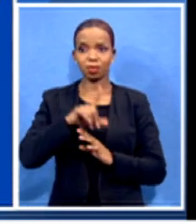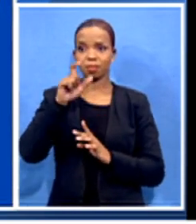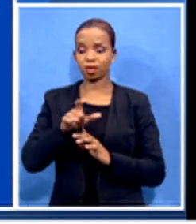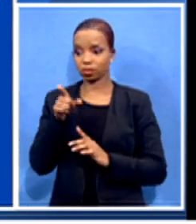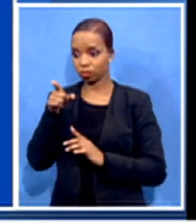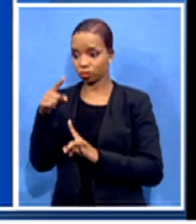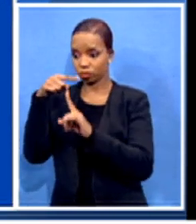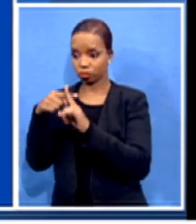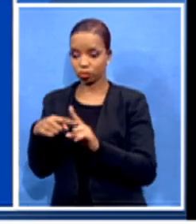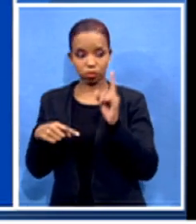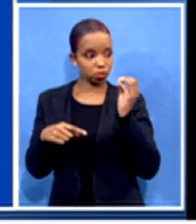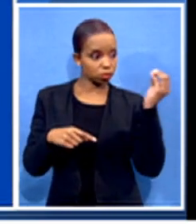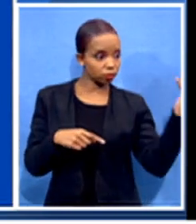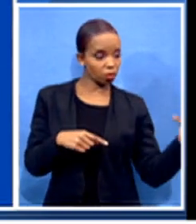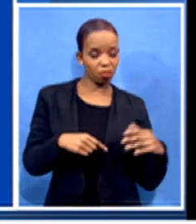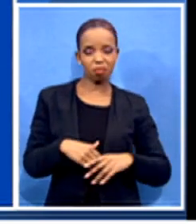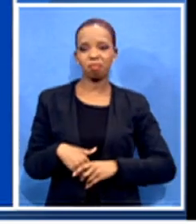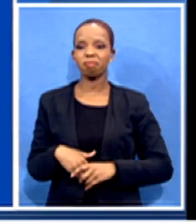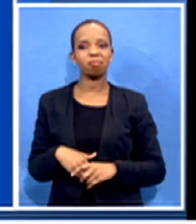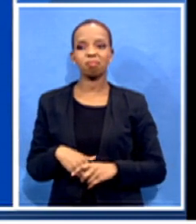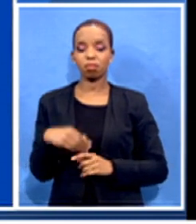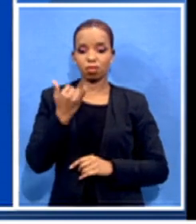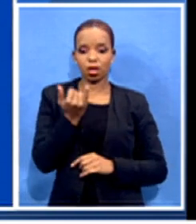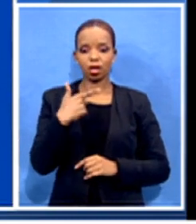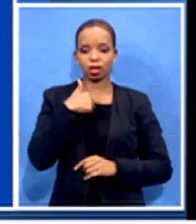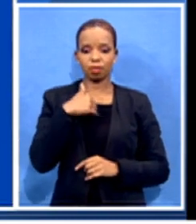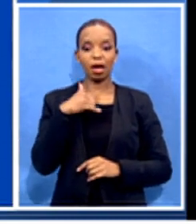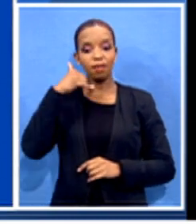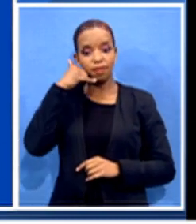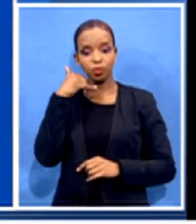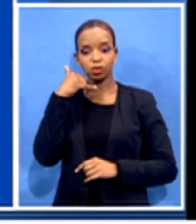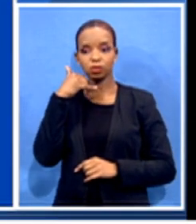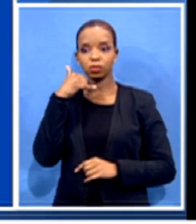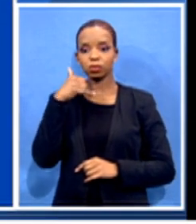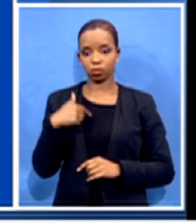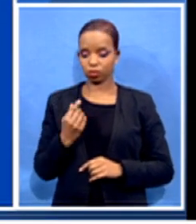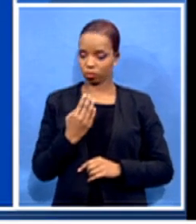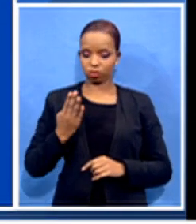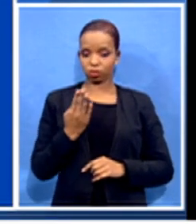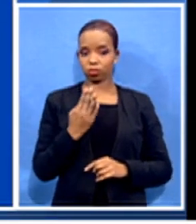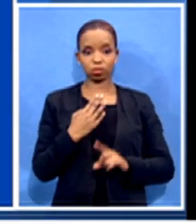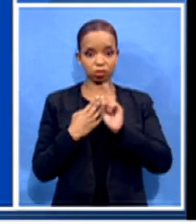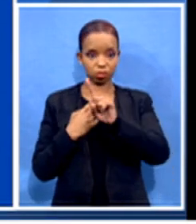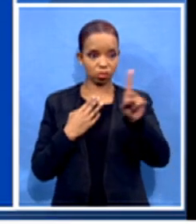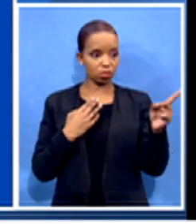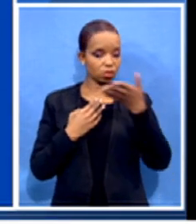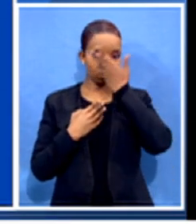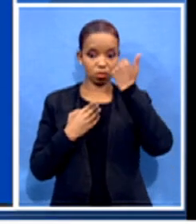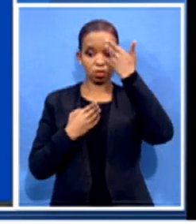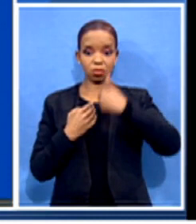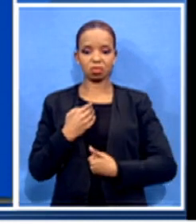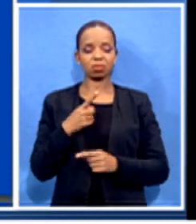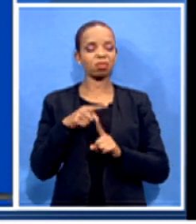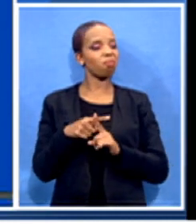that as I'm carrying my mobile application, my mobile phone, my status is positive or negative. But it will